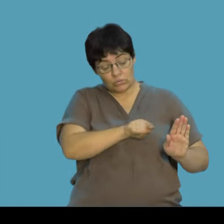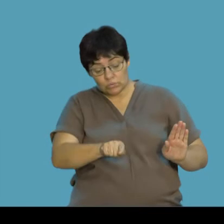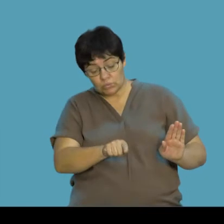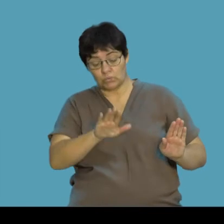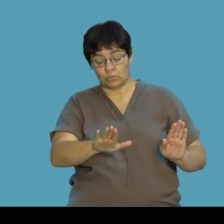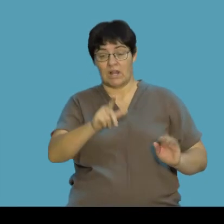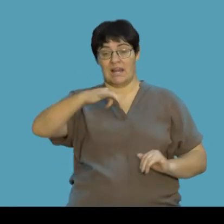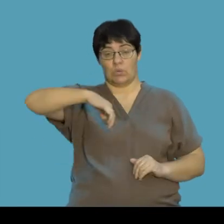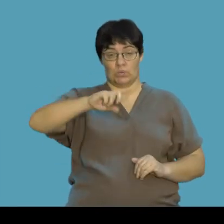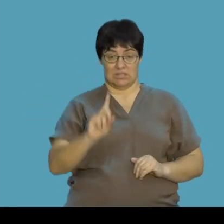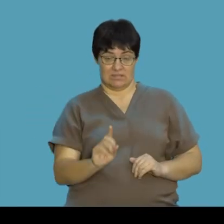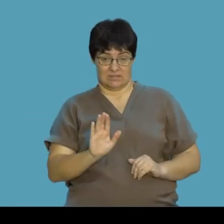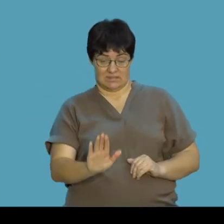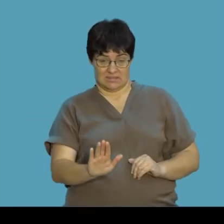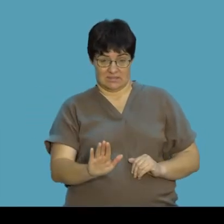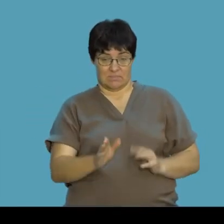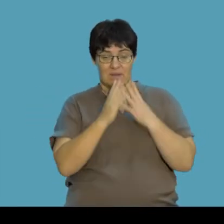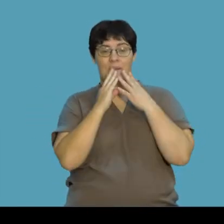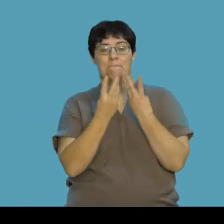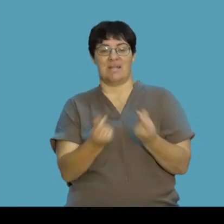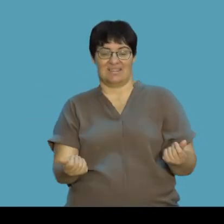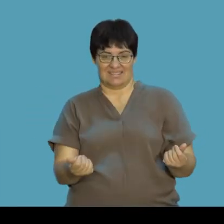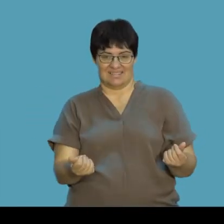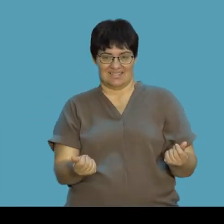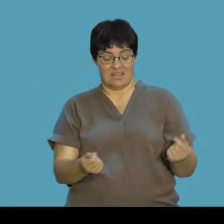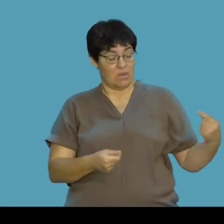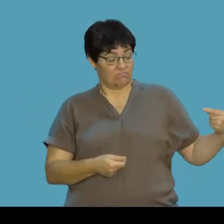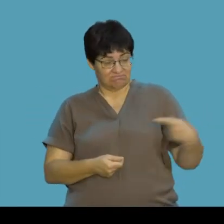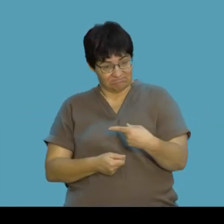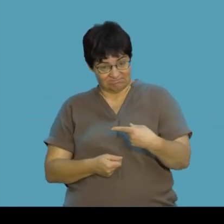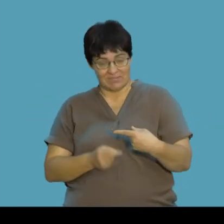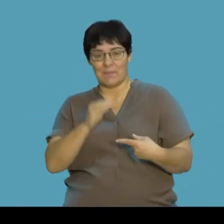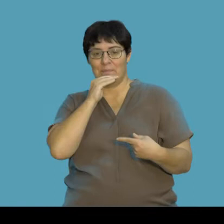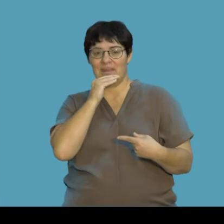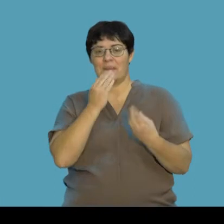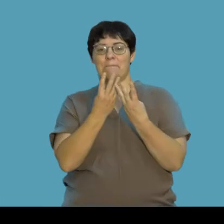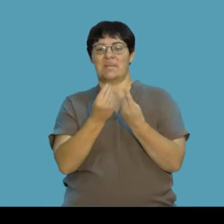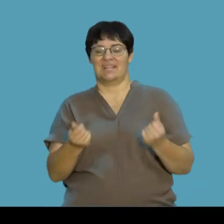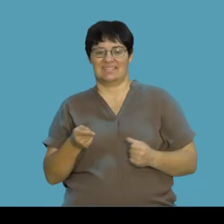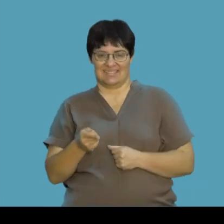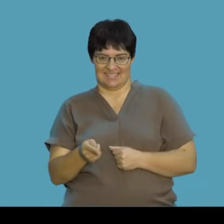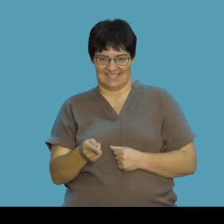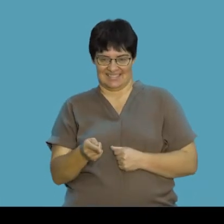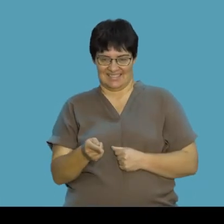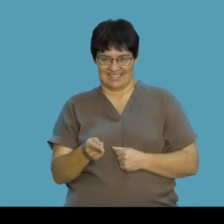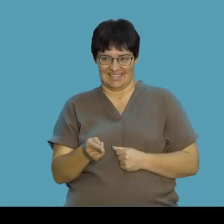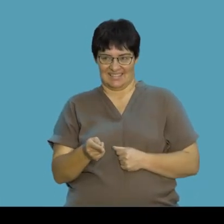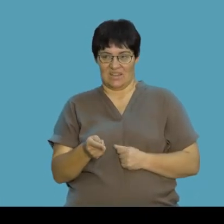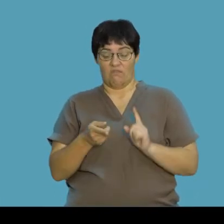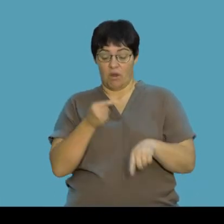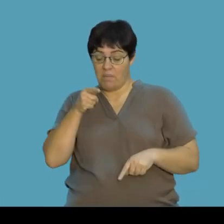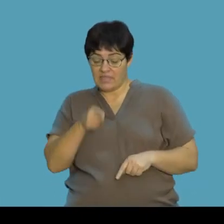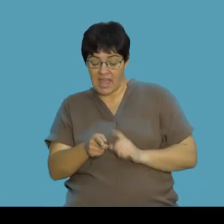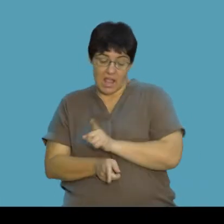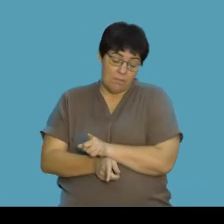liquid, right? That's melting. So if we move in that direction, we heat. Then if we move